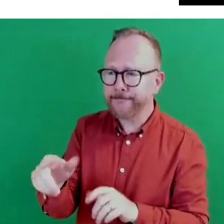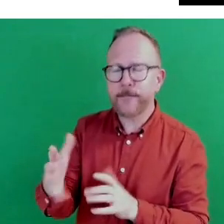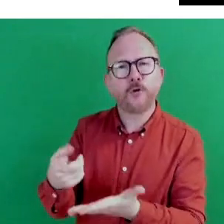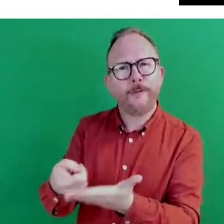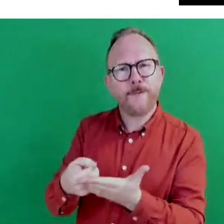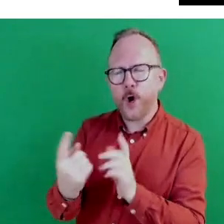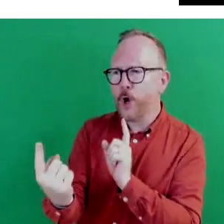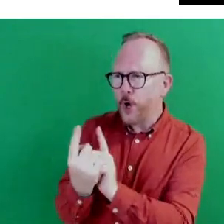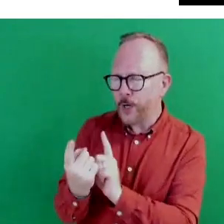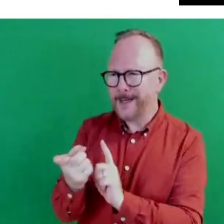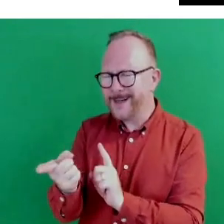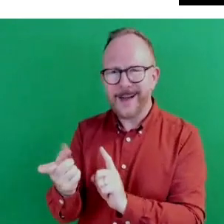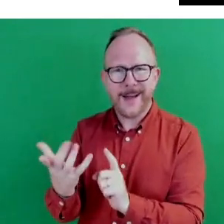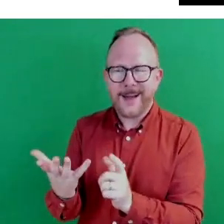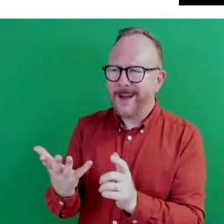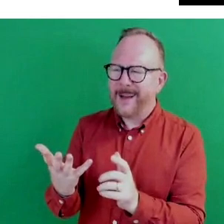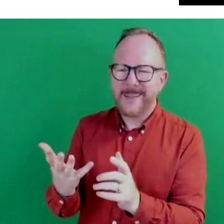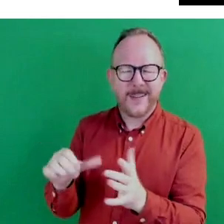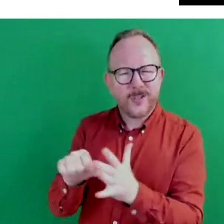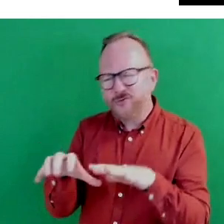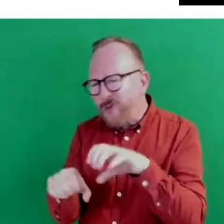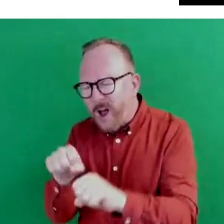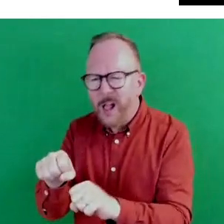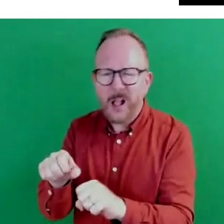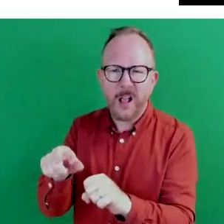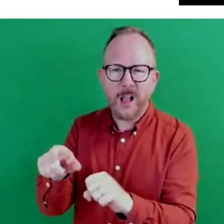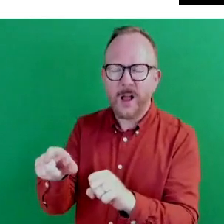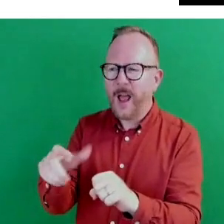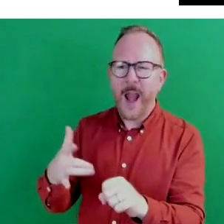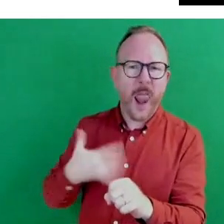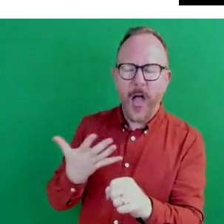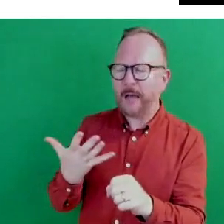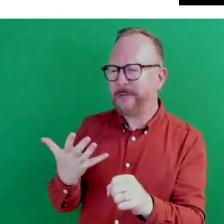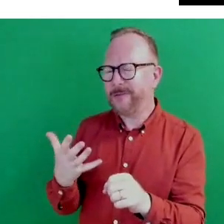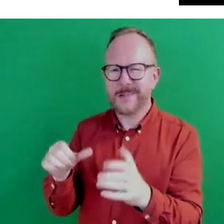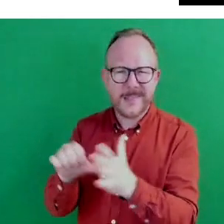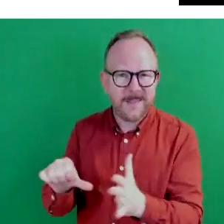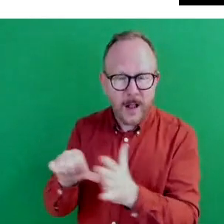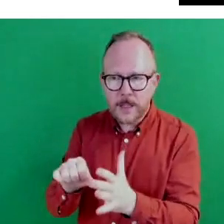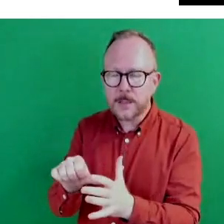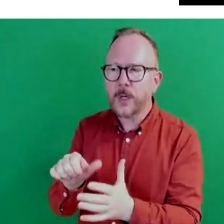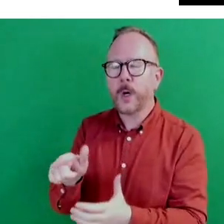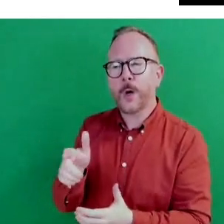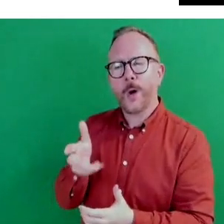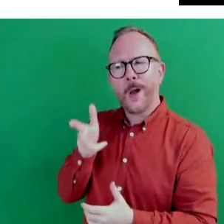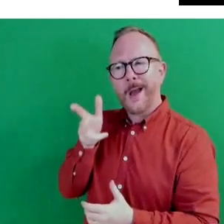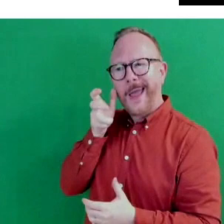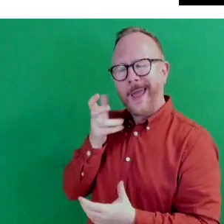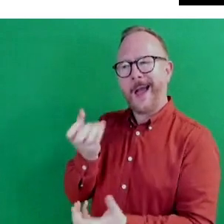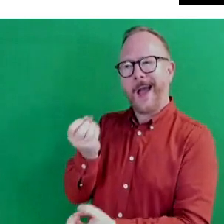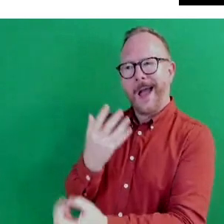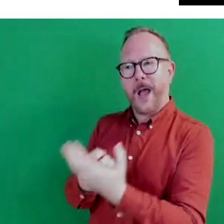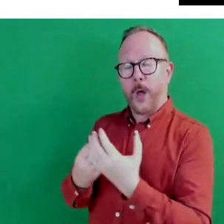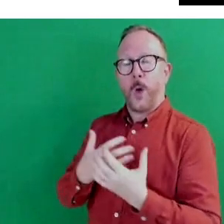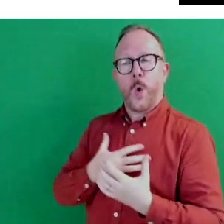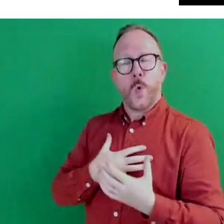or coping very well in their lives, hearing their stories, that can be quite challenging because it's not one of those jobs where you log on at 9 and you log